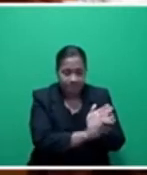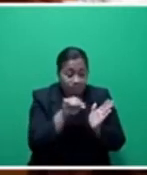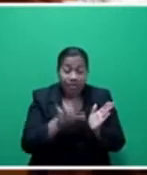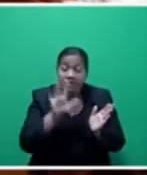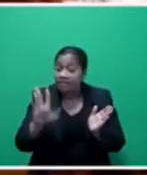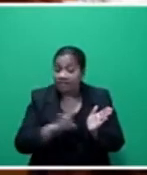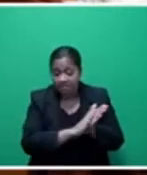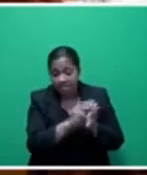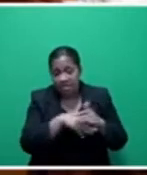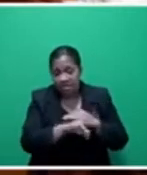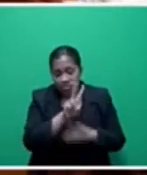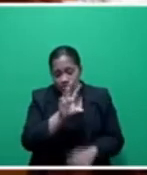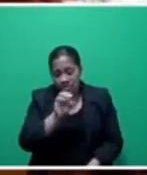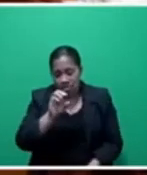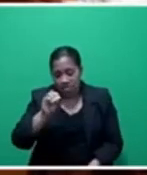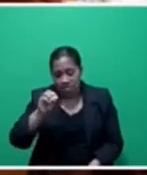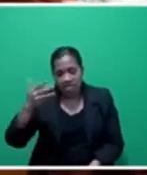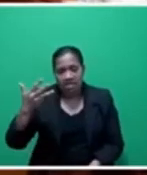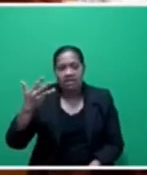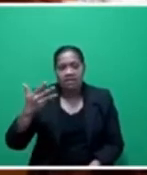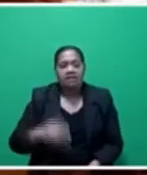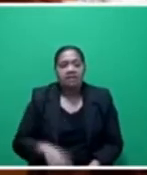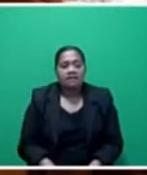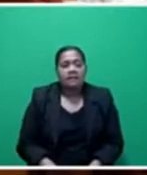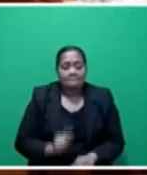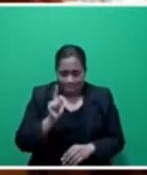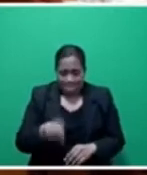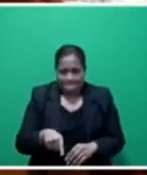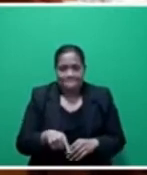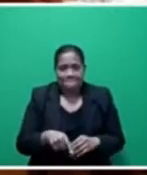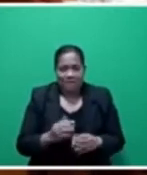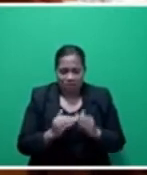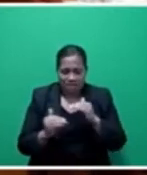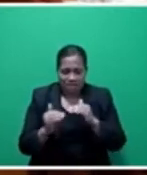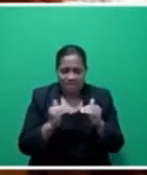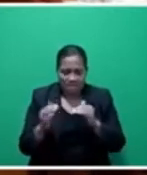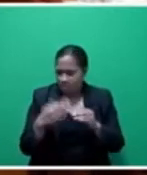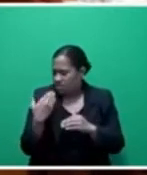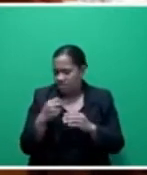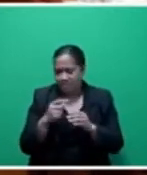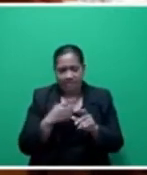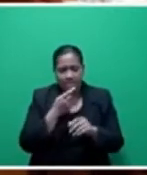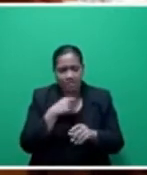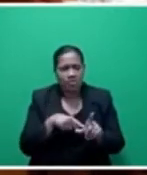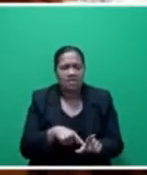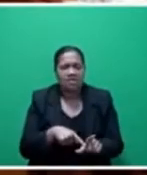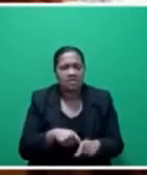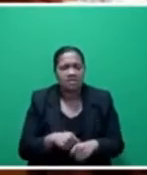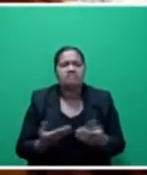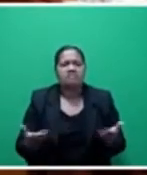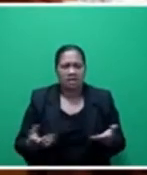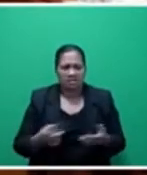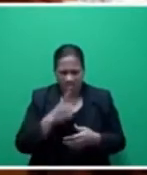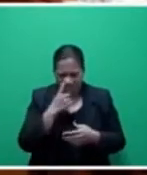587.5 million in 2009. And that's about average for the past few years, Honourable Speaker. How will they